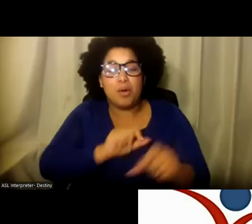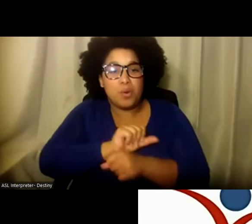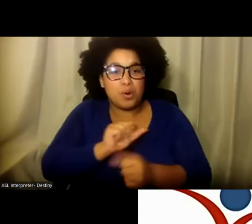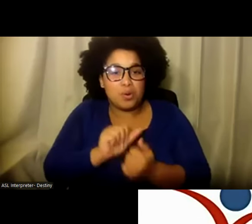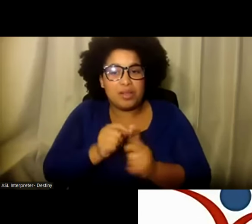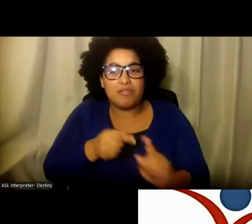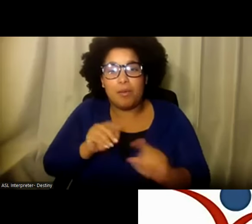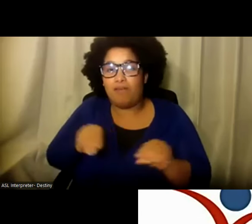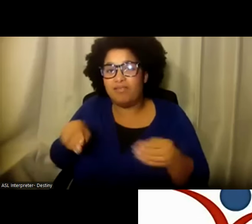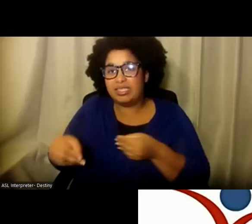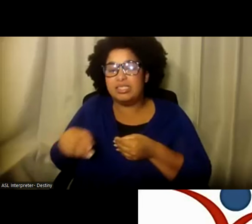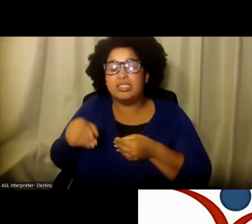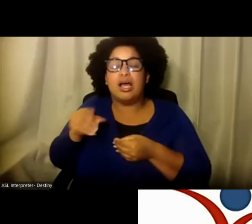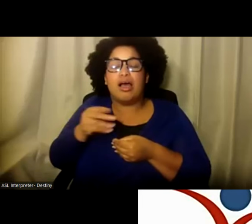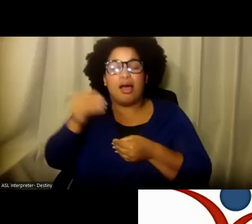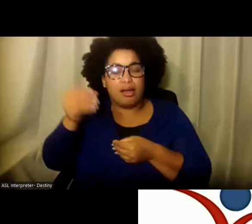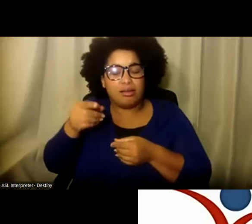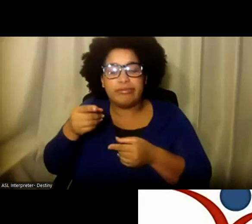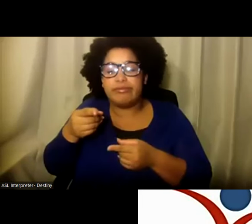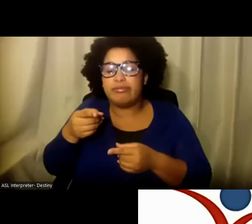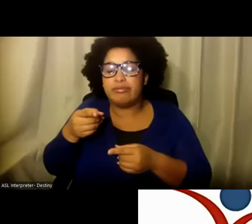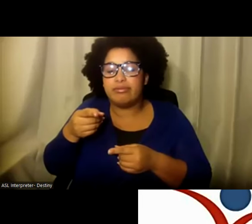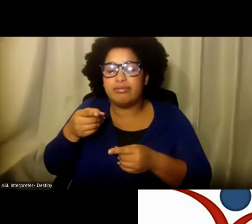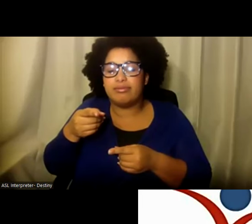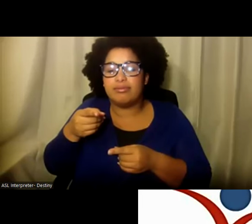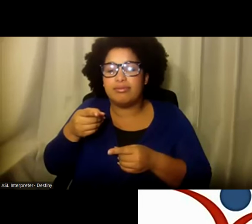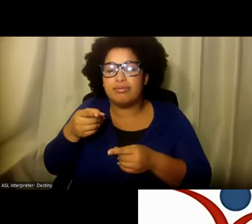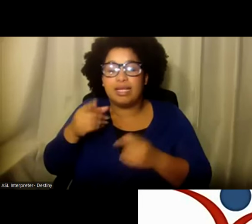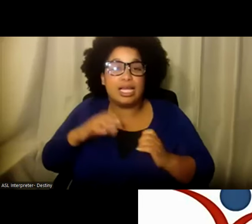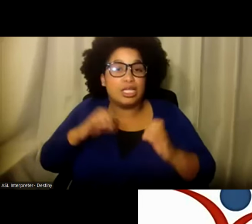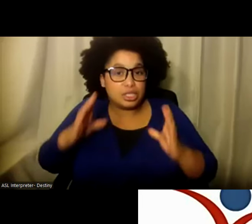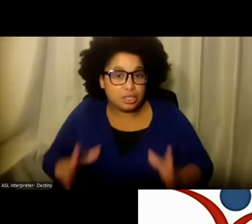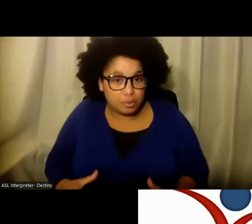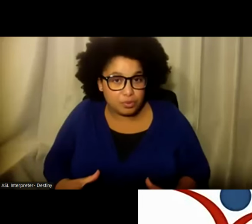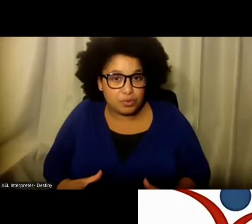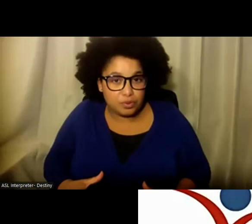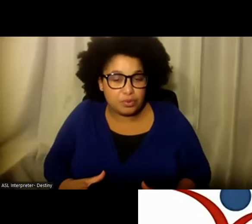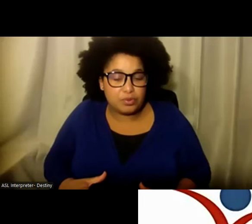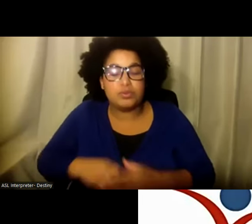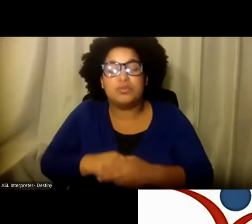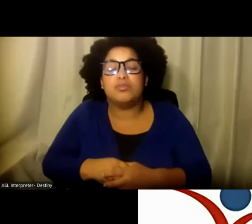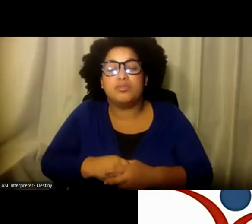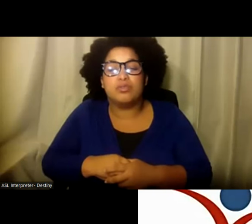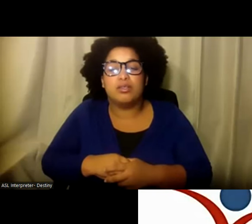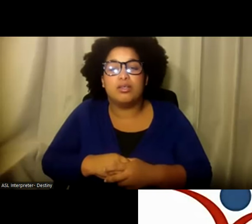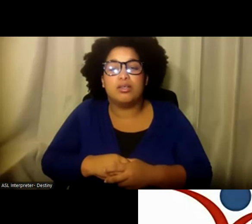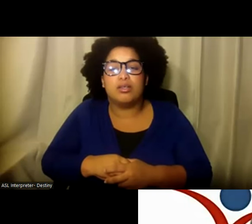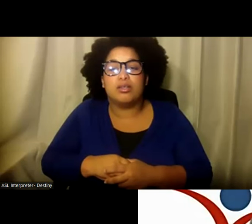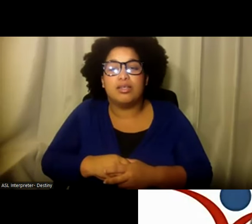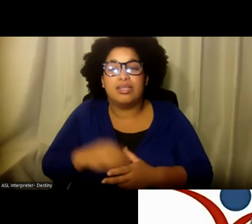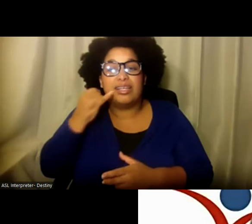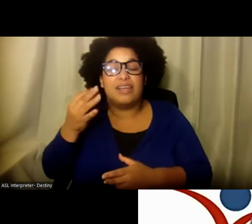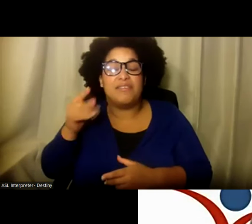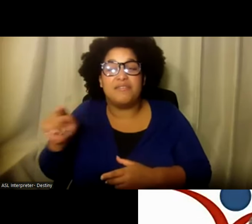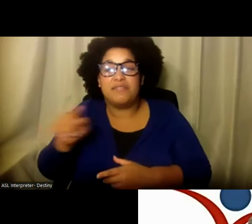the office and also the consumers, we have it, if the